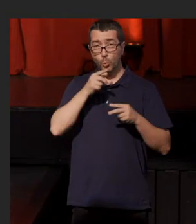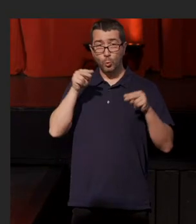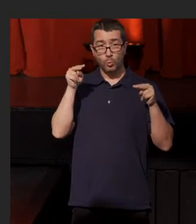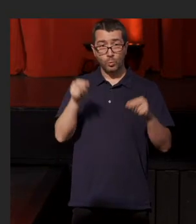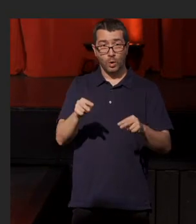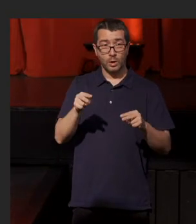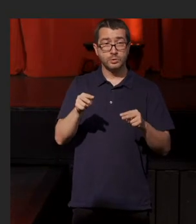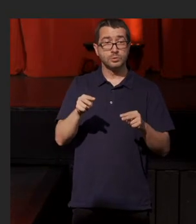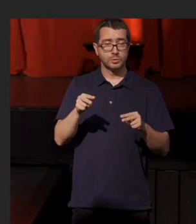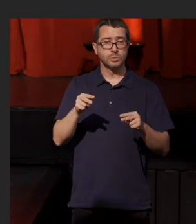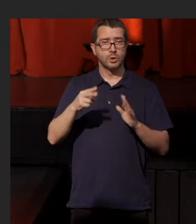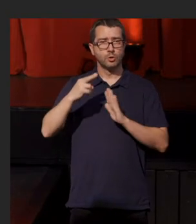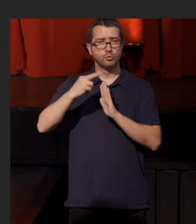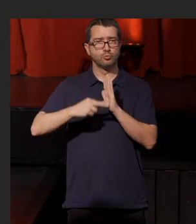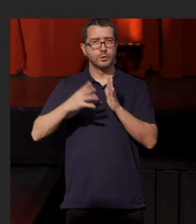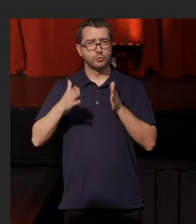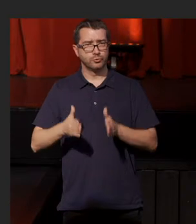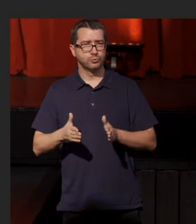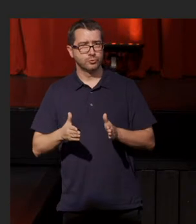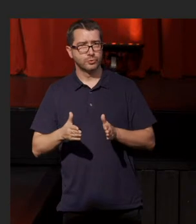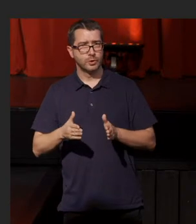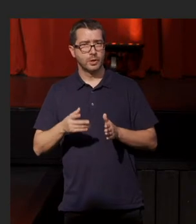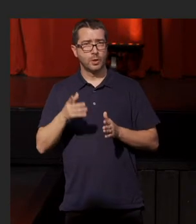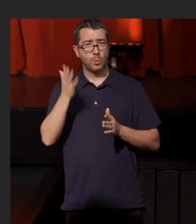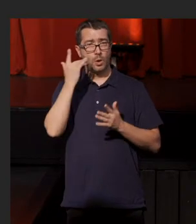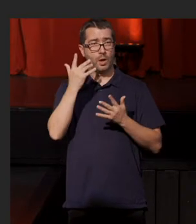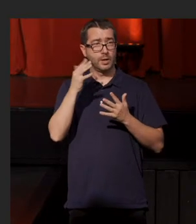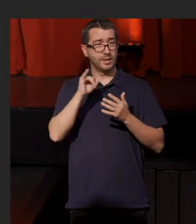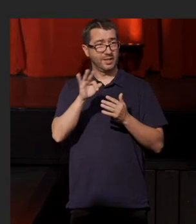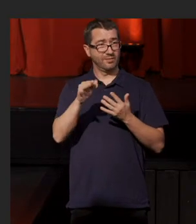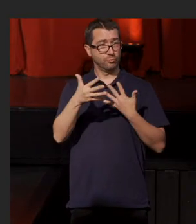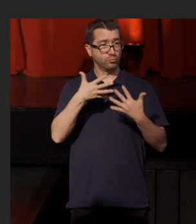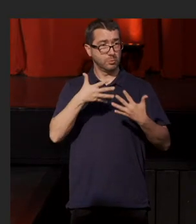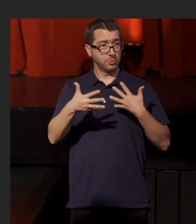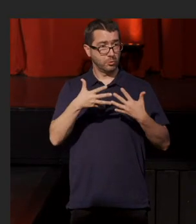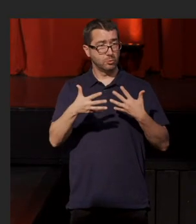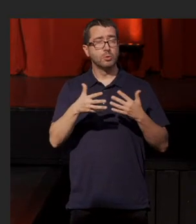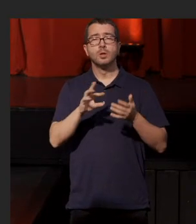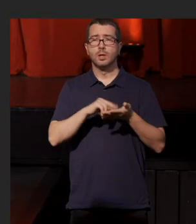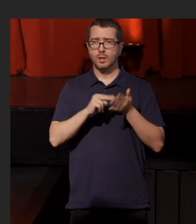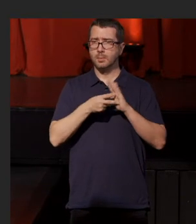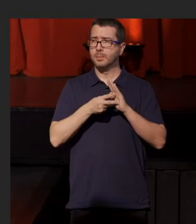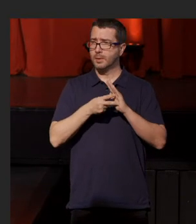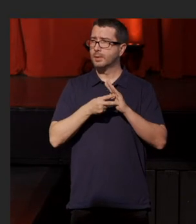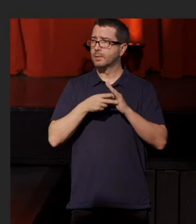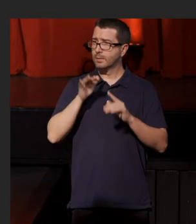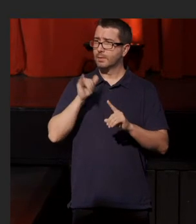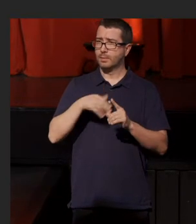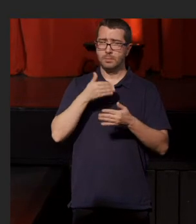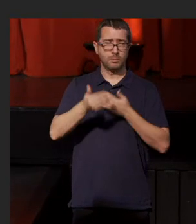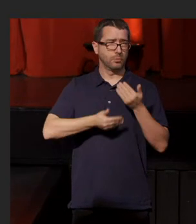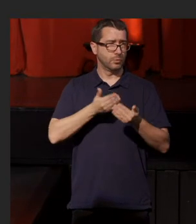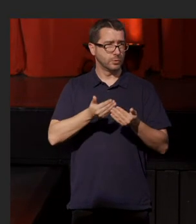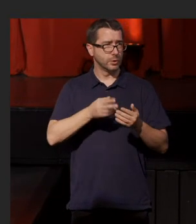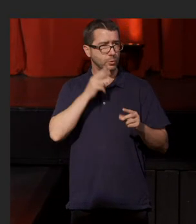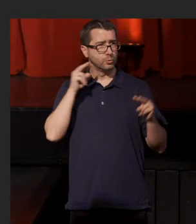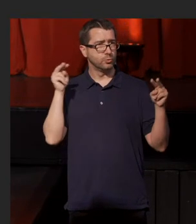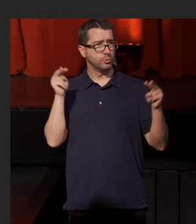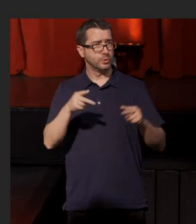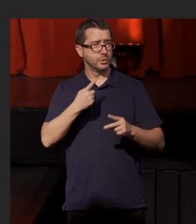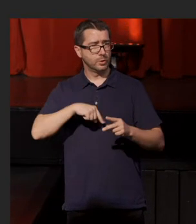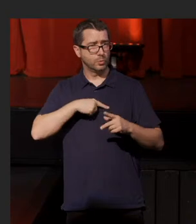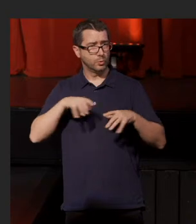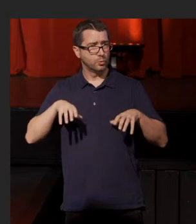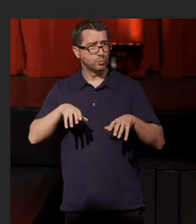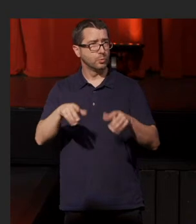watchers? The readers do. Because if we're transparent, you're going to, in the process, be able to see whether what we are doing is justified